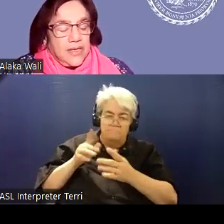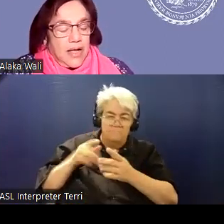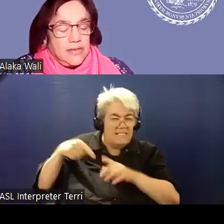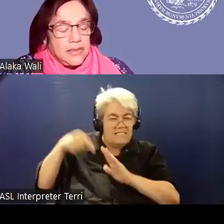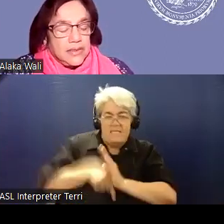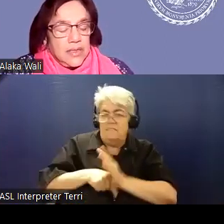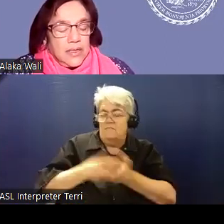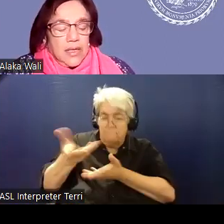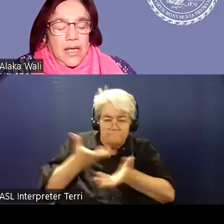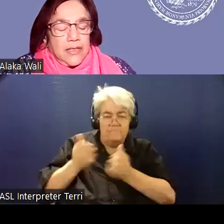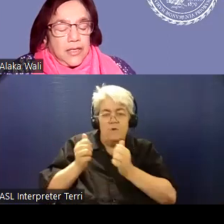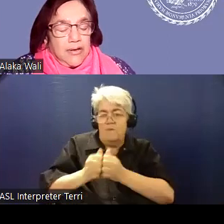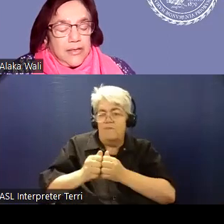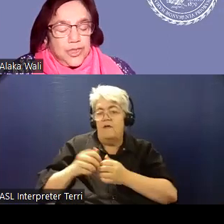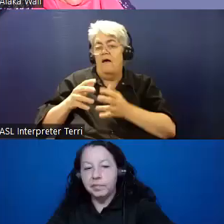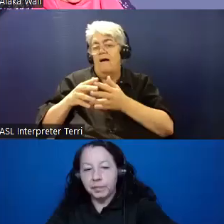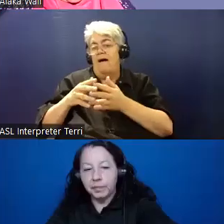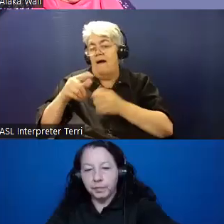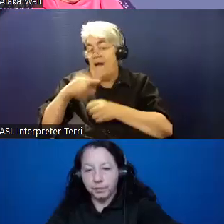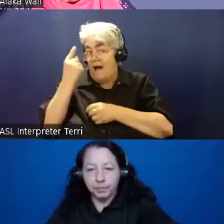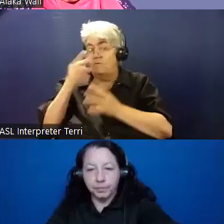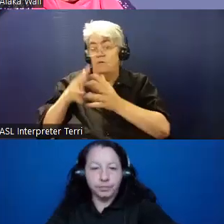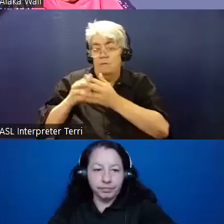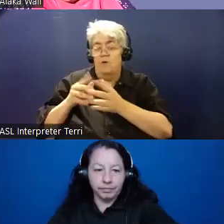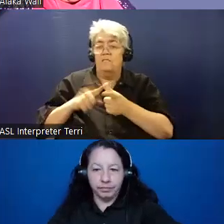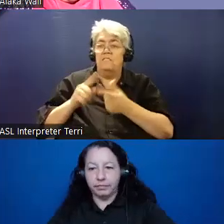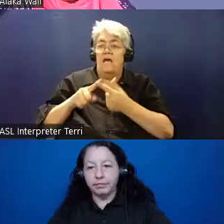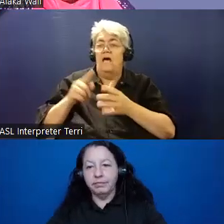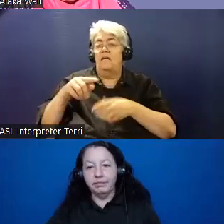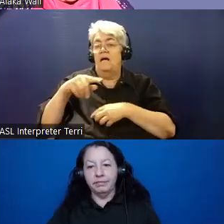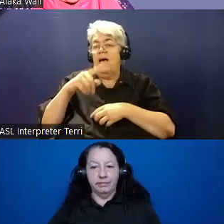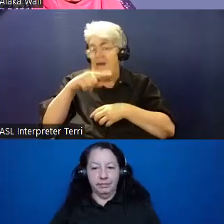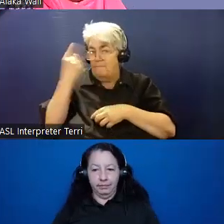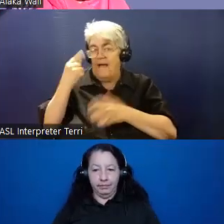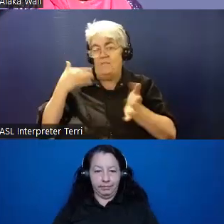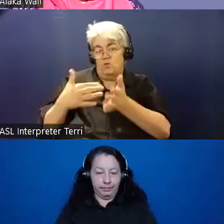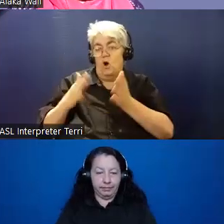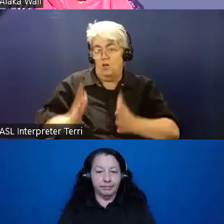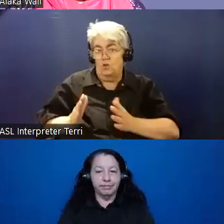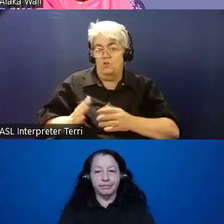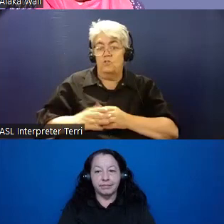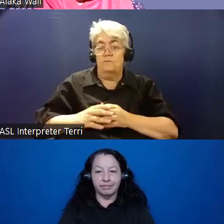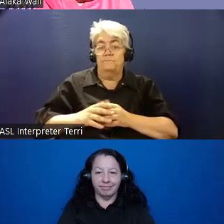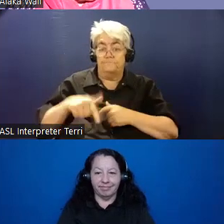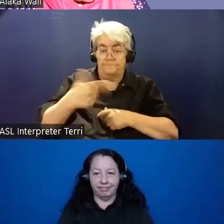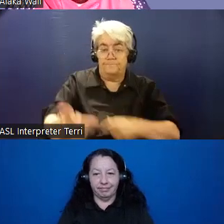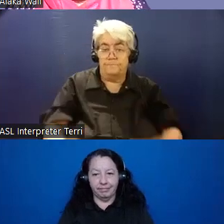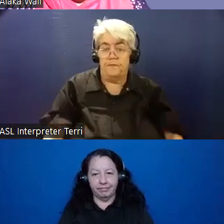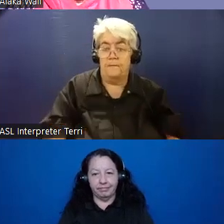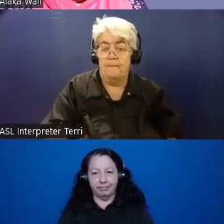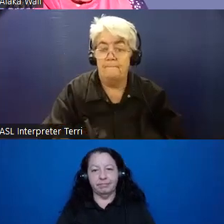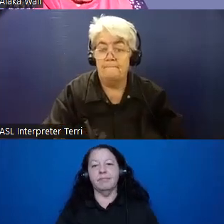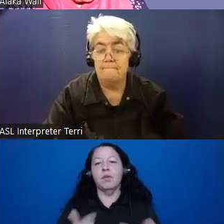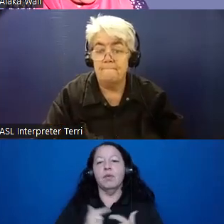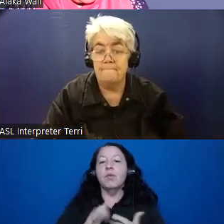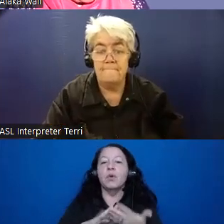Africana scholars. And curator John Terrell worked over many years with the Maori community of Tocumaro Bay